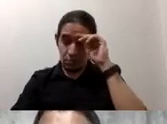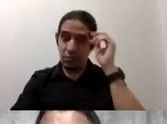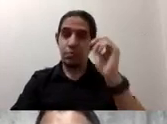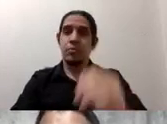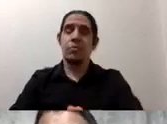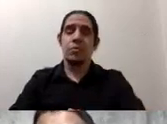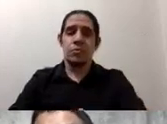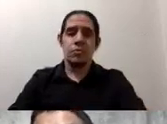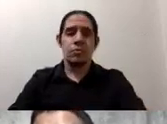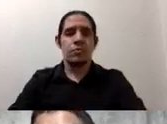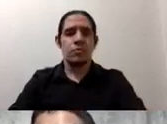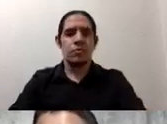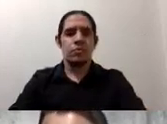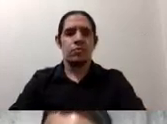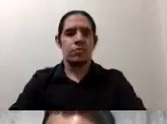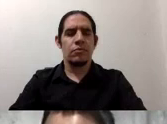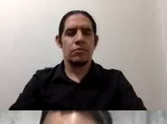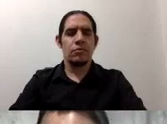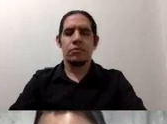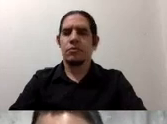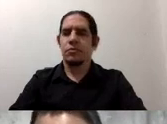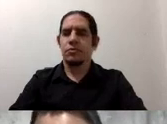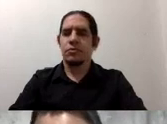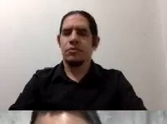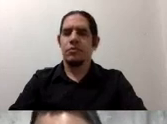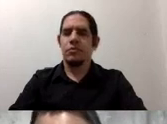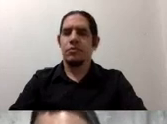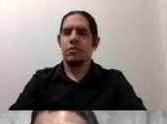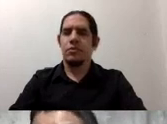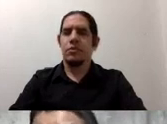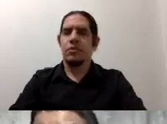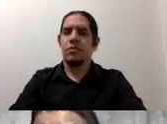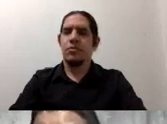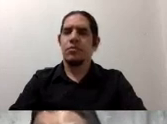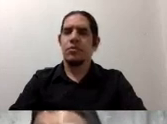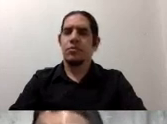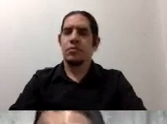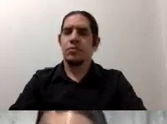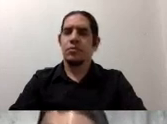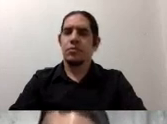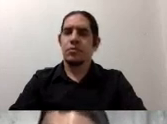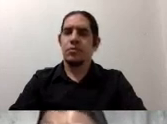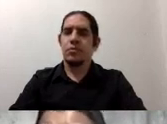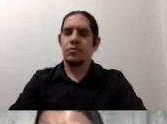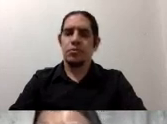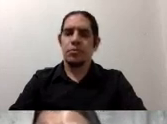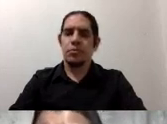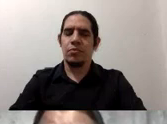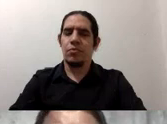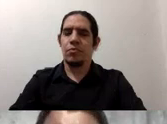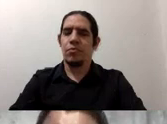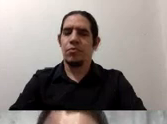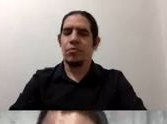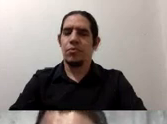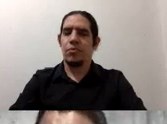The difficulties in teaching, according to them, is that the majority of the EVL teachers did not have any problems when explaining this kind of English to their